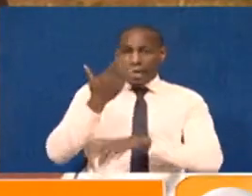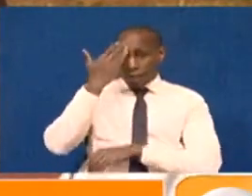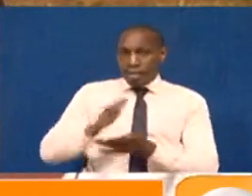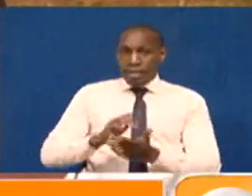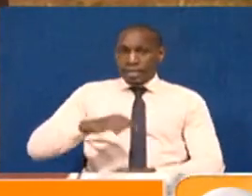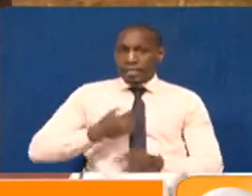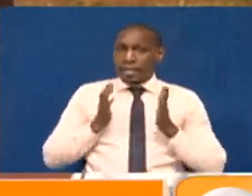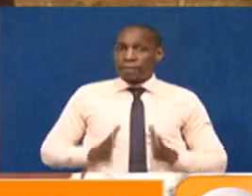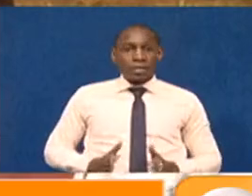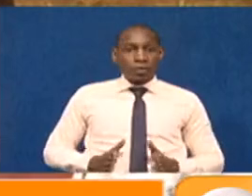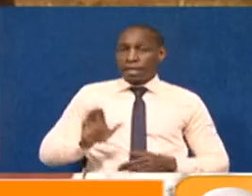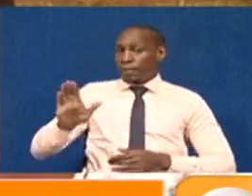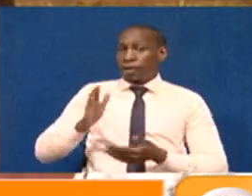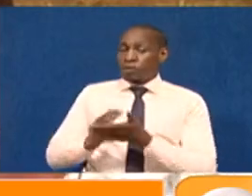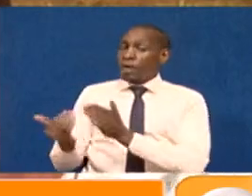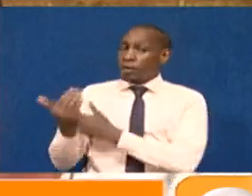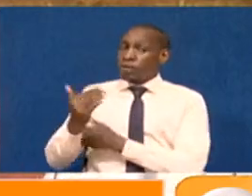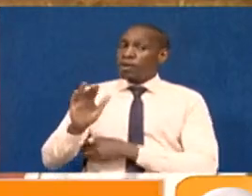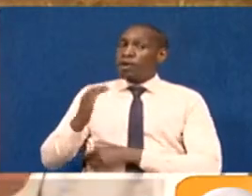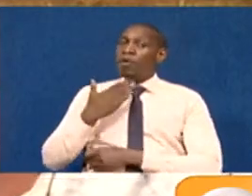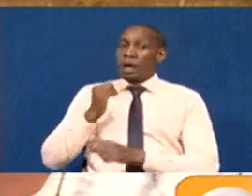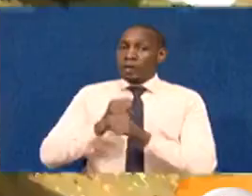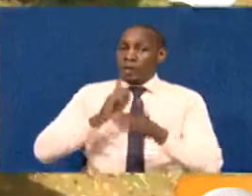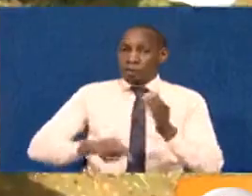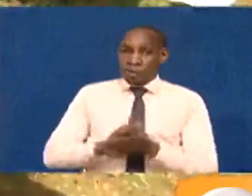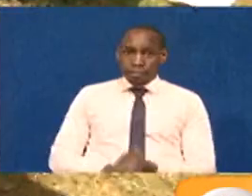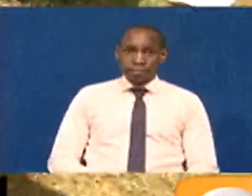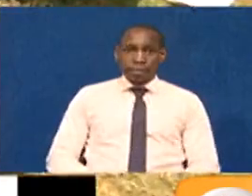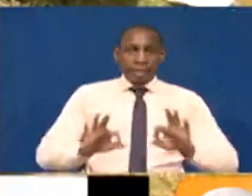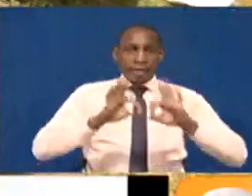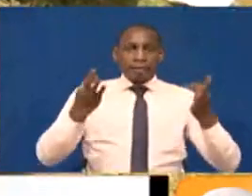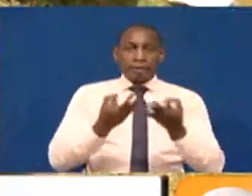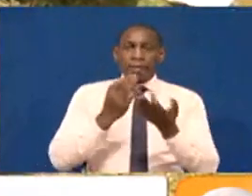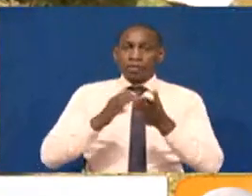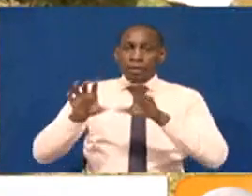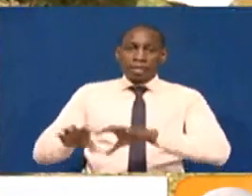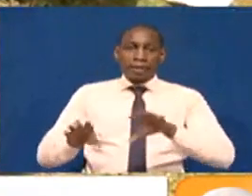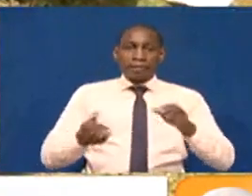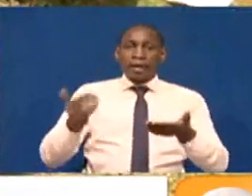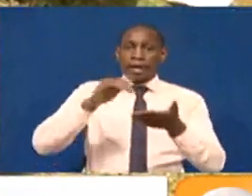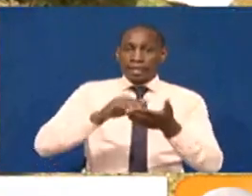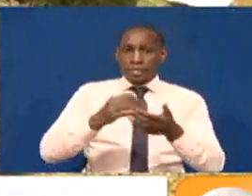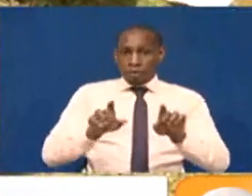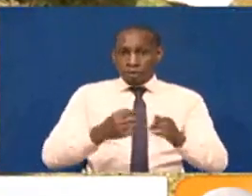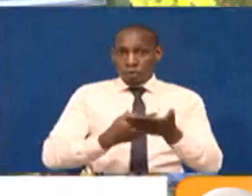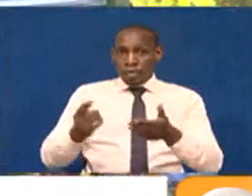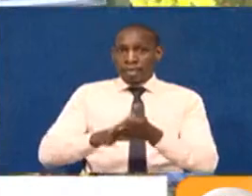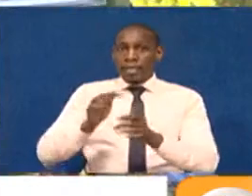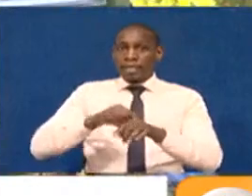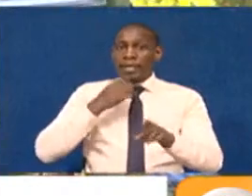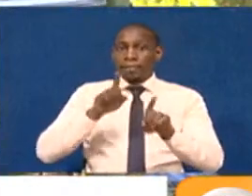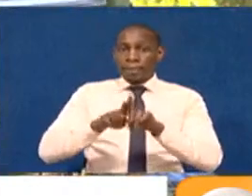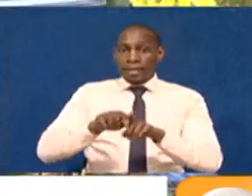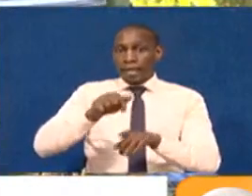me personally alikuwa ananiuliza unataka kufanya nini. The family suffered another blow this week when Bogonko's